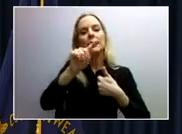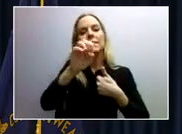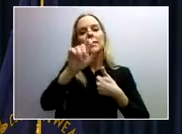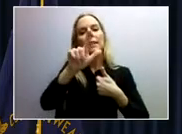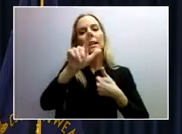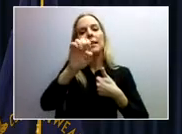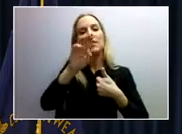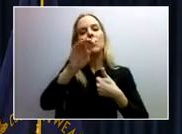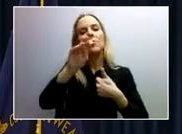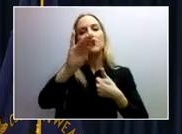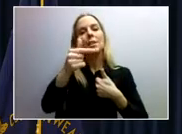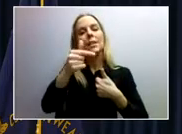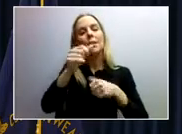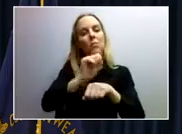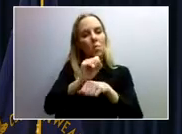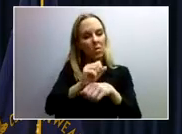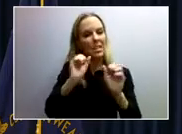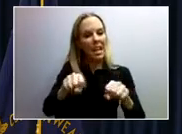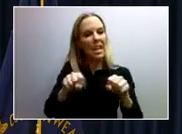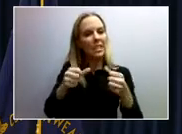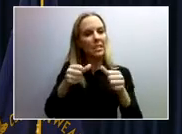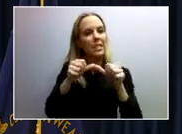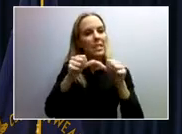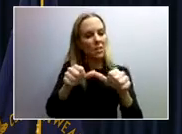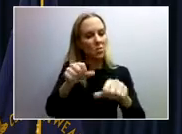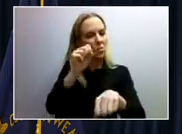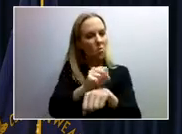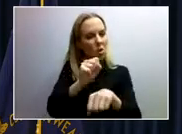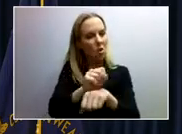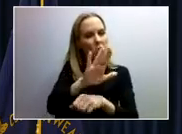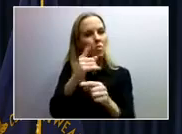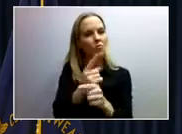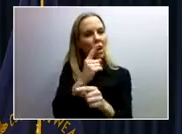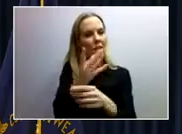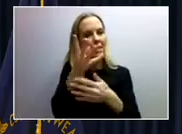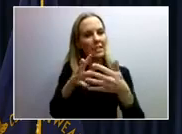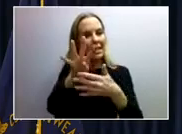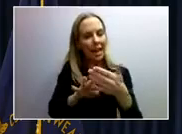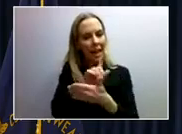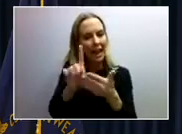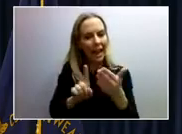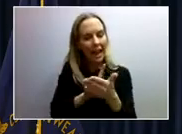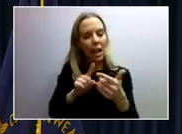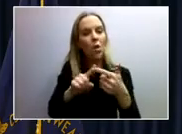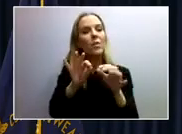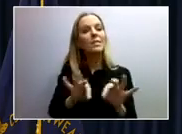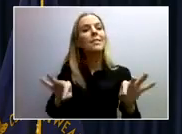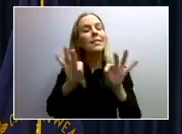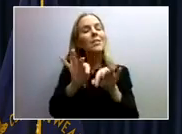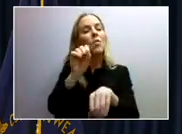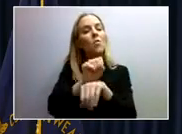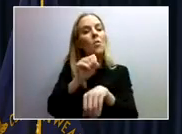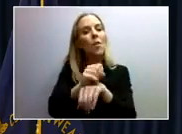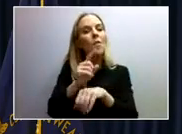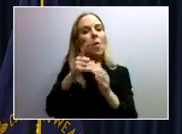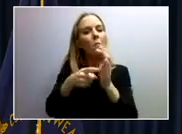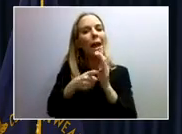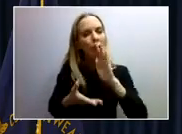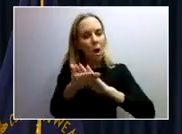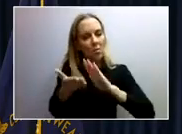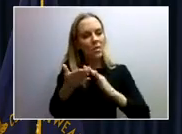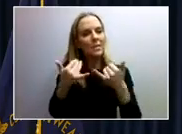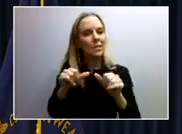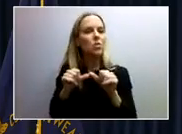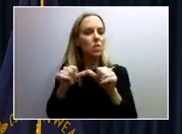work based on their regularly scheduled hours. Essential employees designated for mandatory operations will continue to